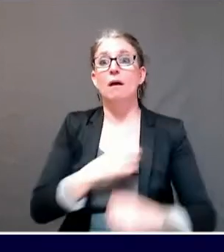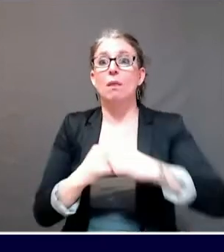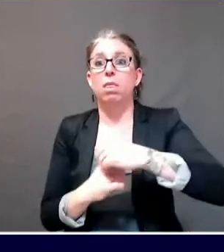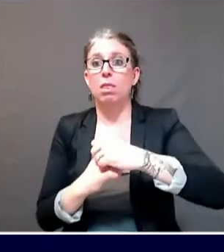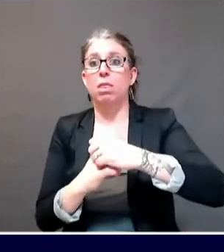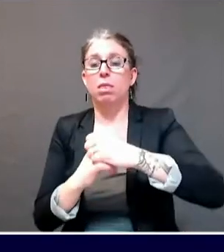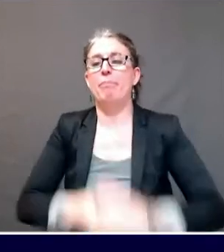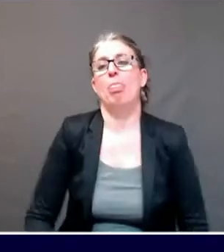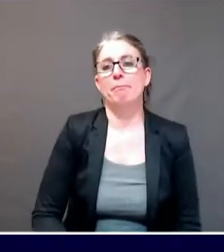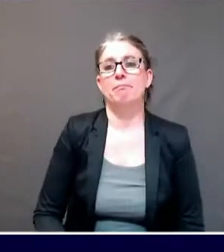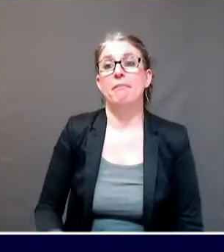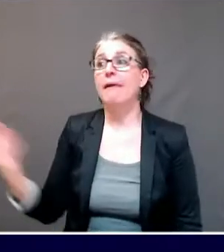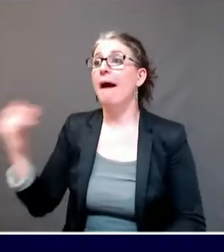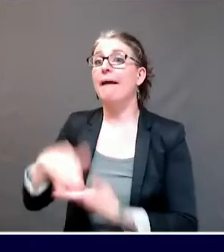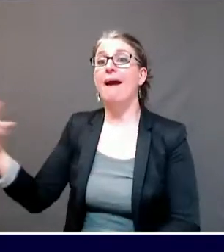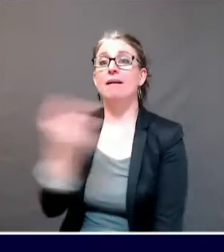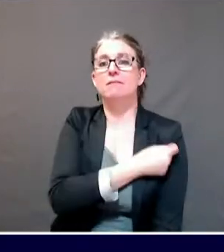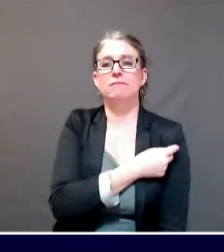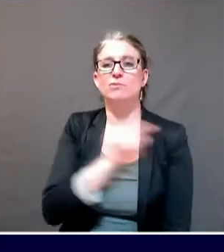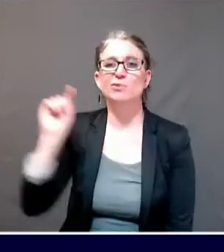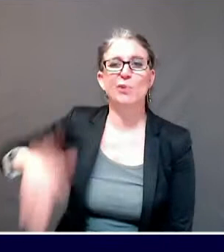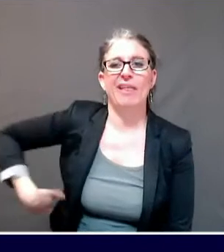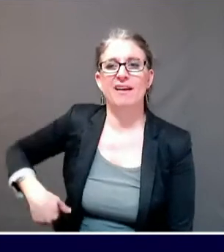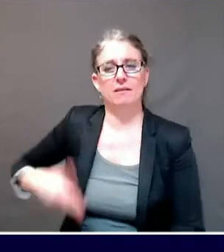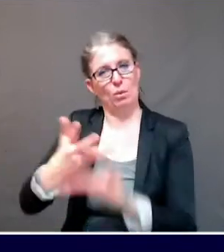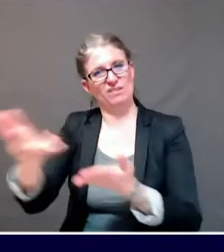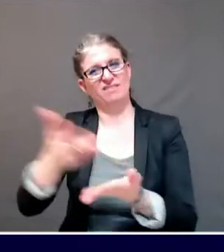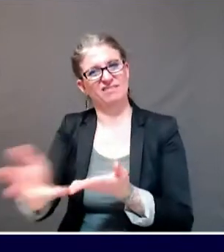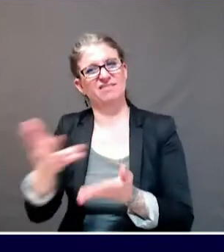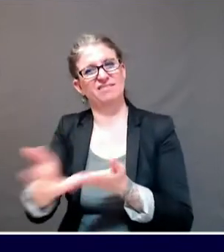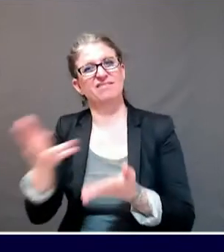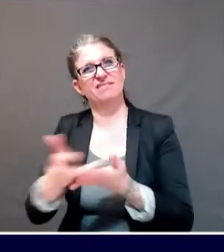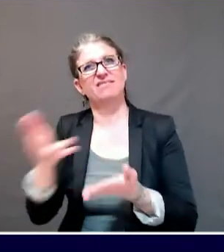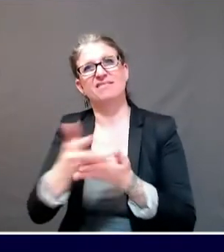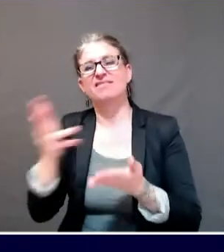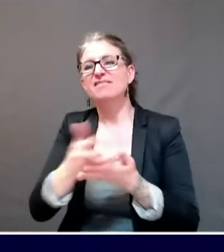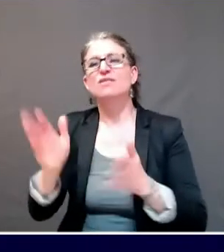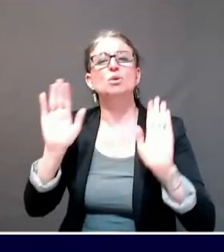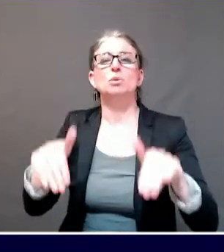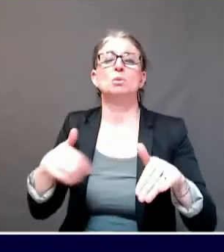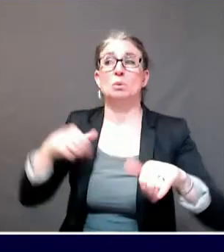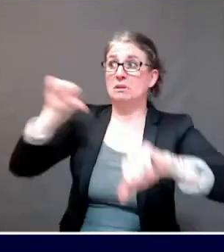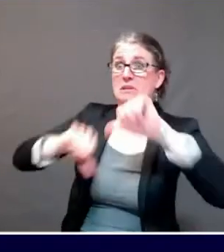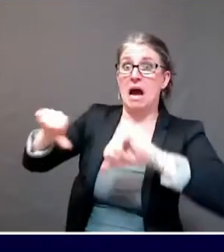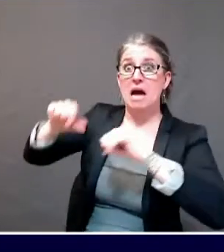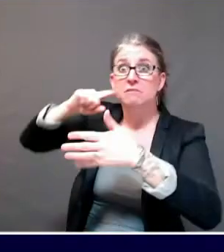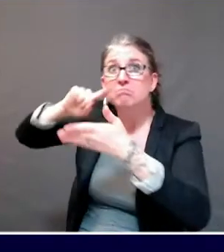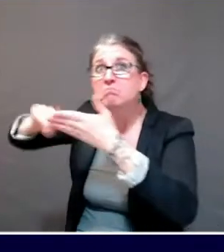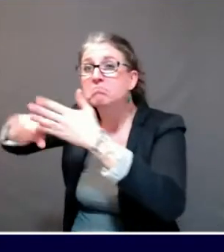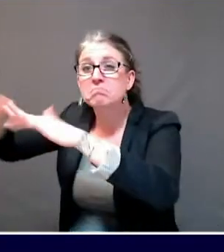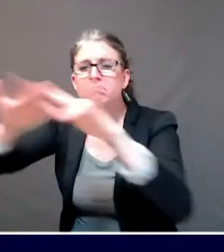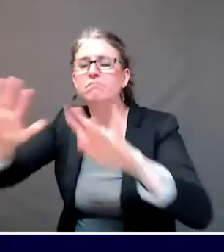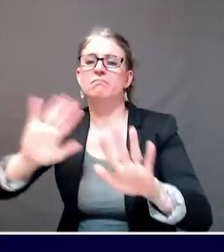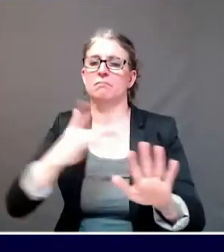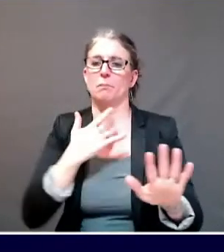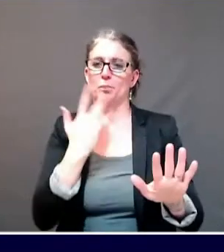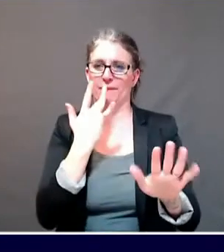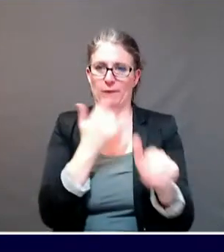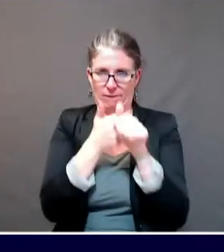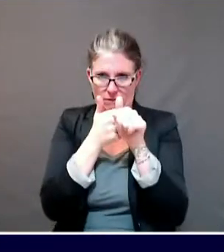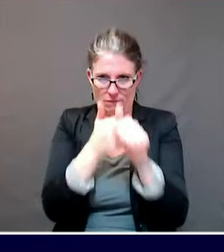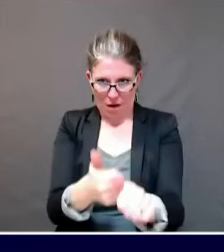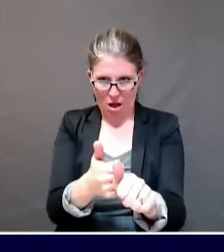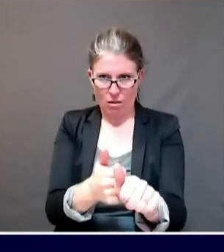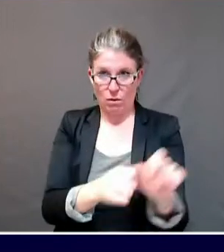for the past several months know, I don't try to do science policy by speculation. We go with the data that we've got, and the data that